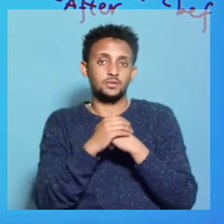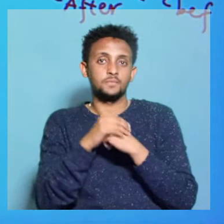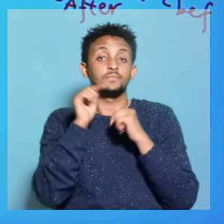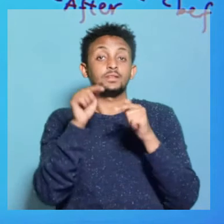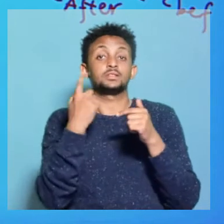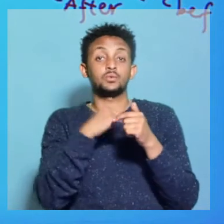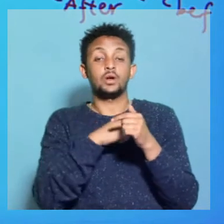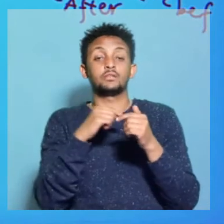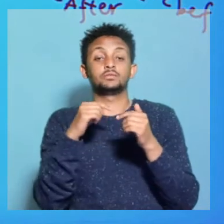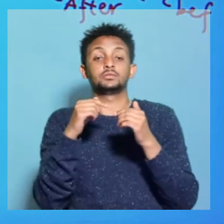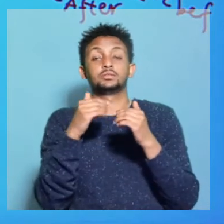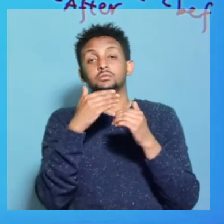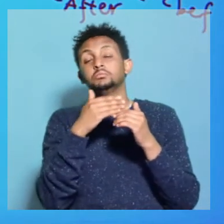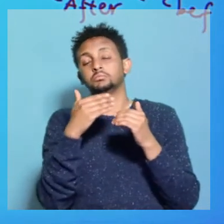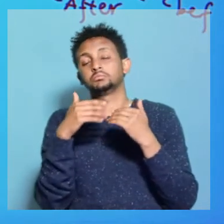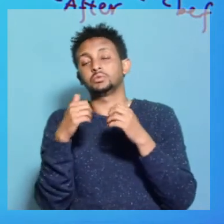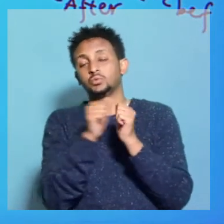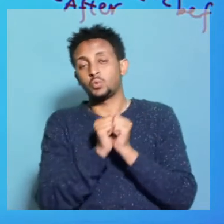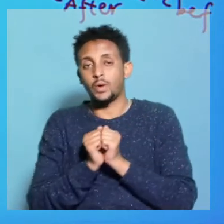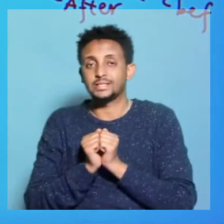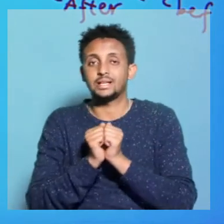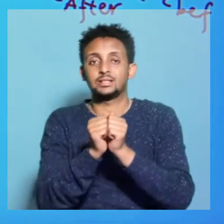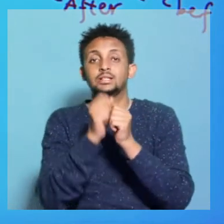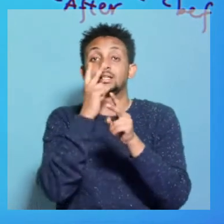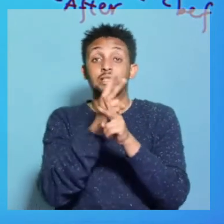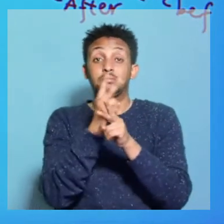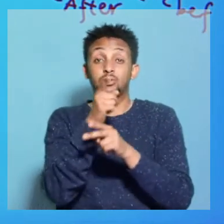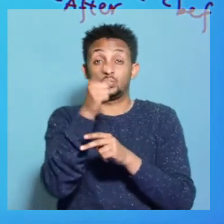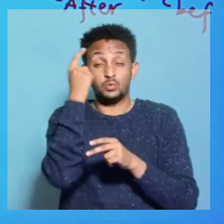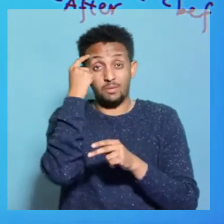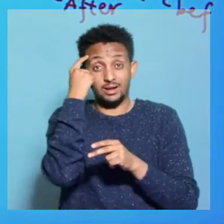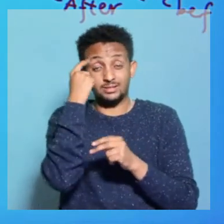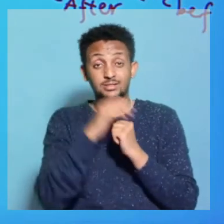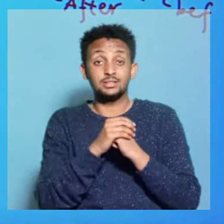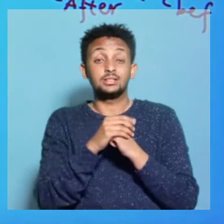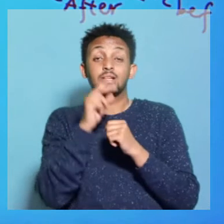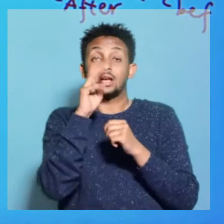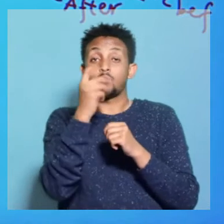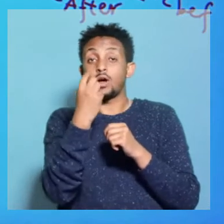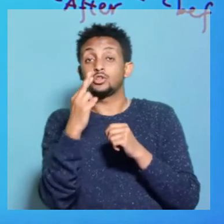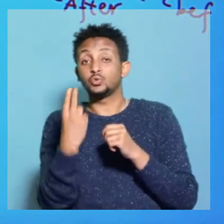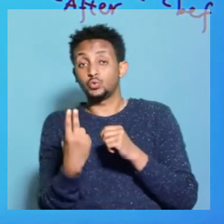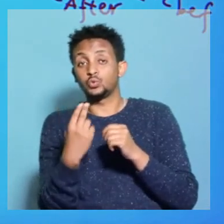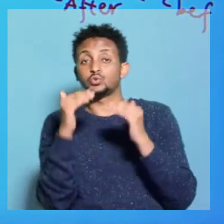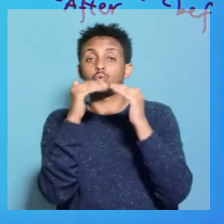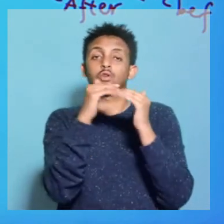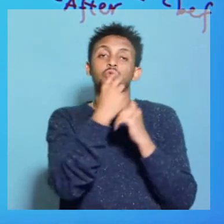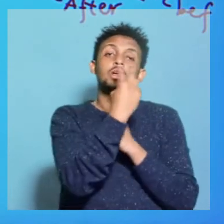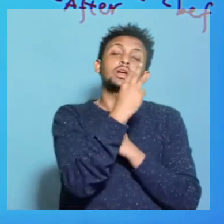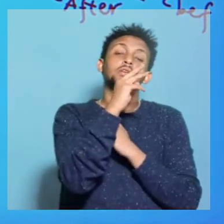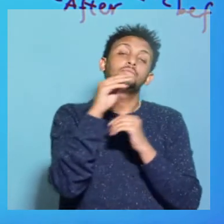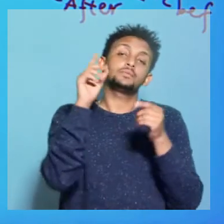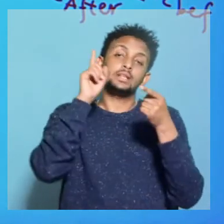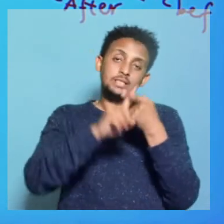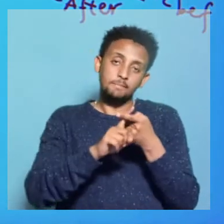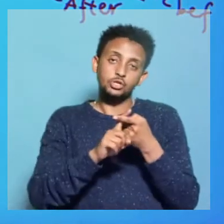they are stuck or embedded together. So keeping this in your mind, m1 u1 plus m2 u2 is equals to the